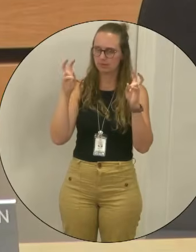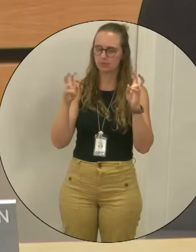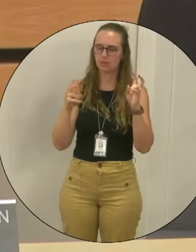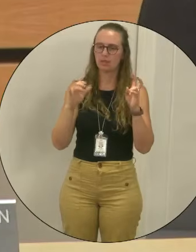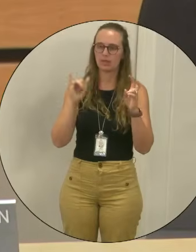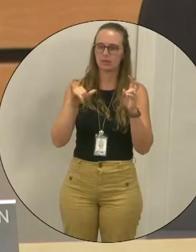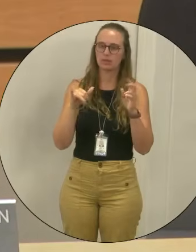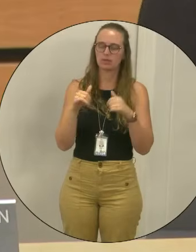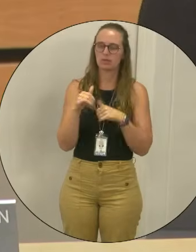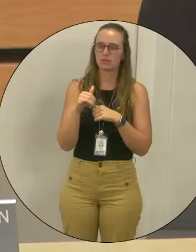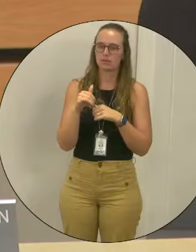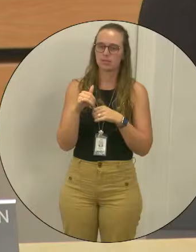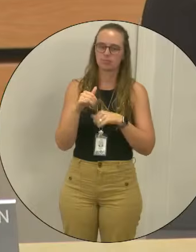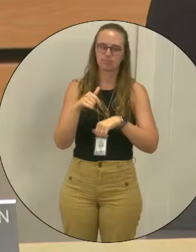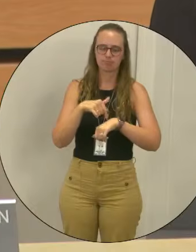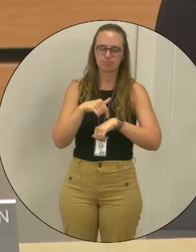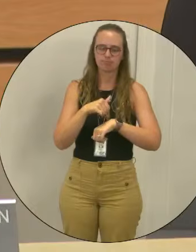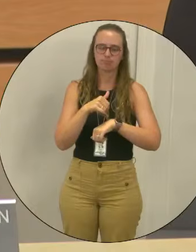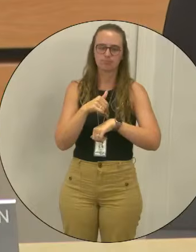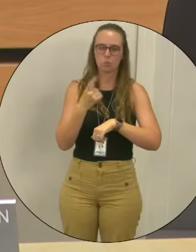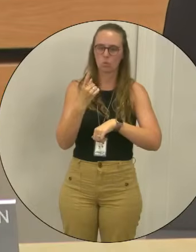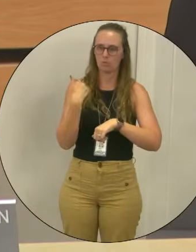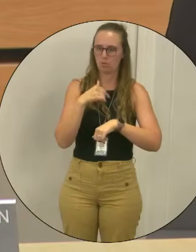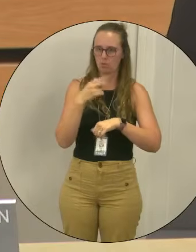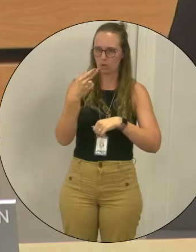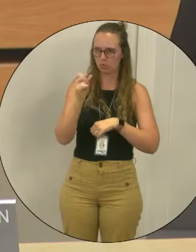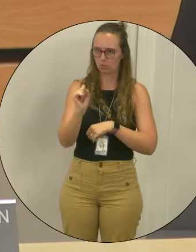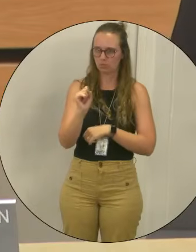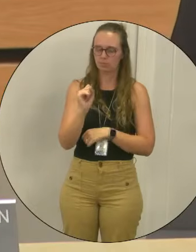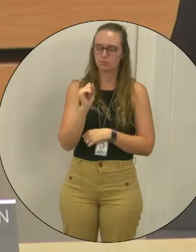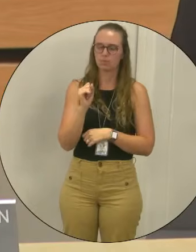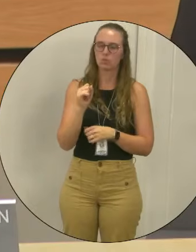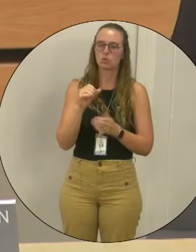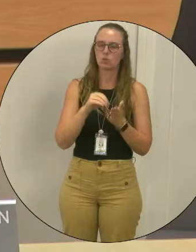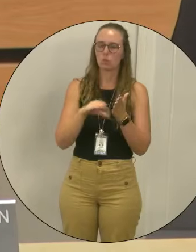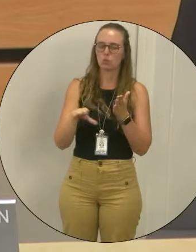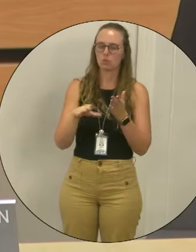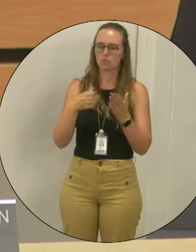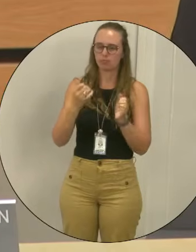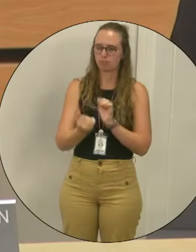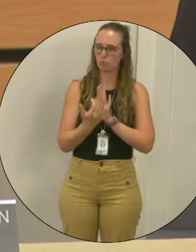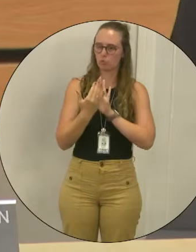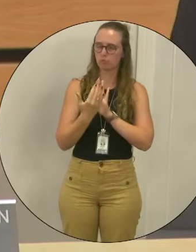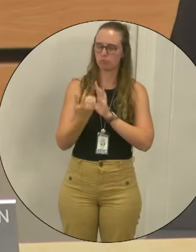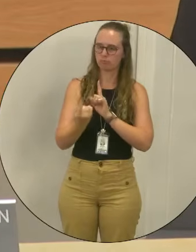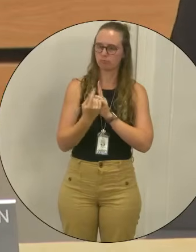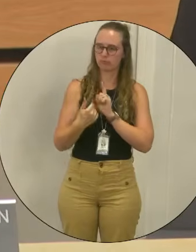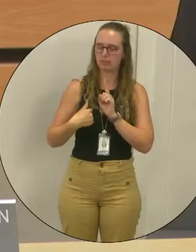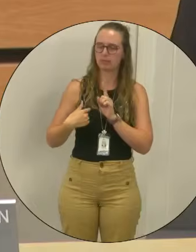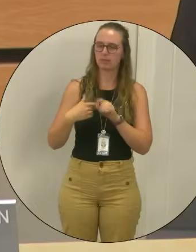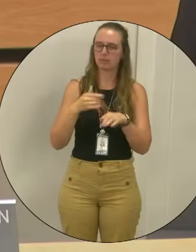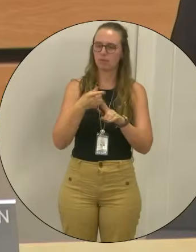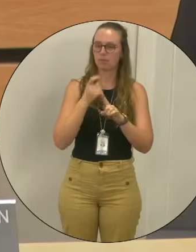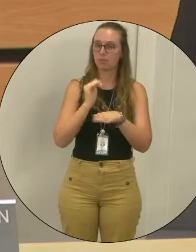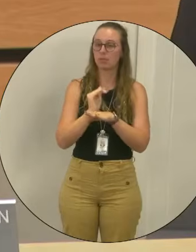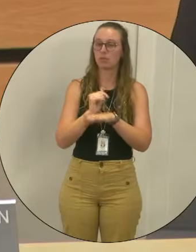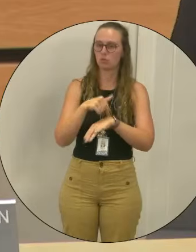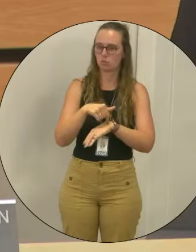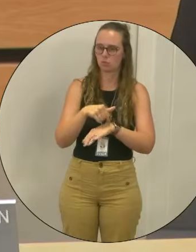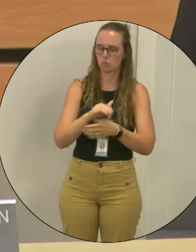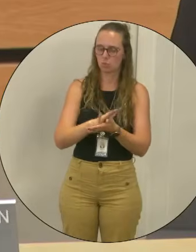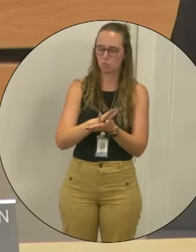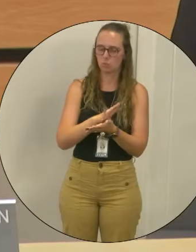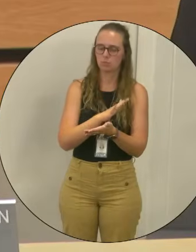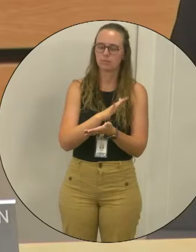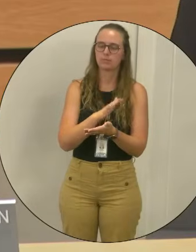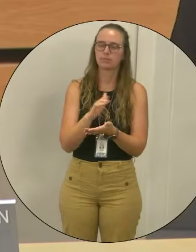dream session at one of our high schools. Students approached me from night school and